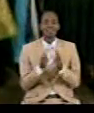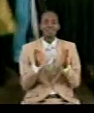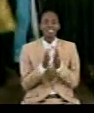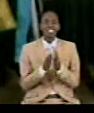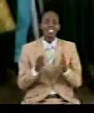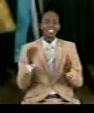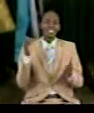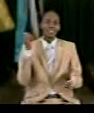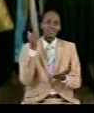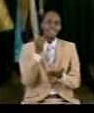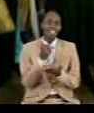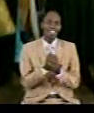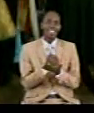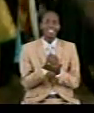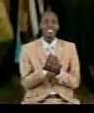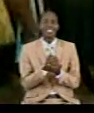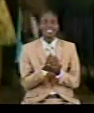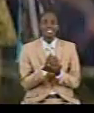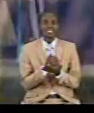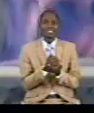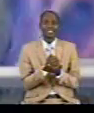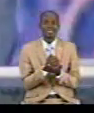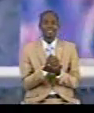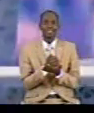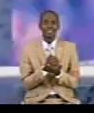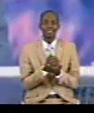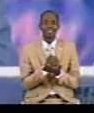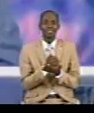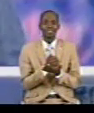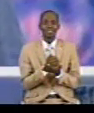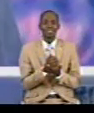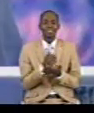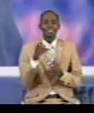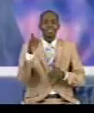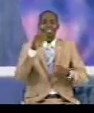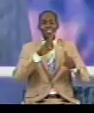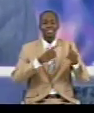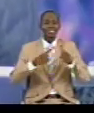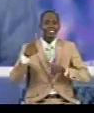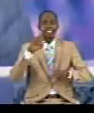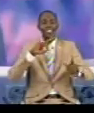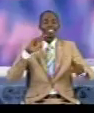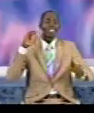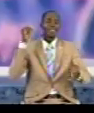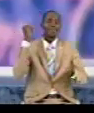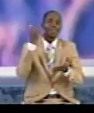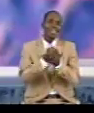Amen. Let somebody that shout amen.